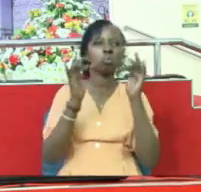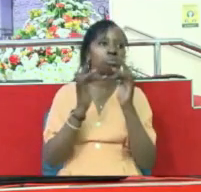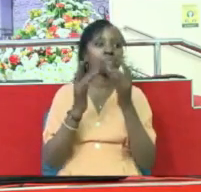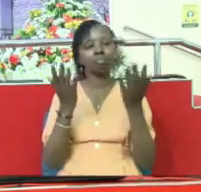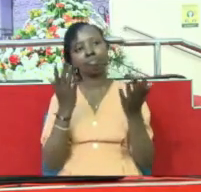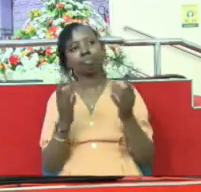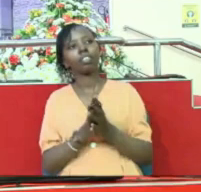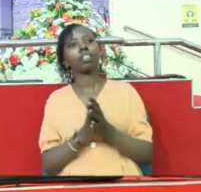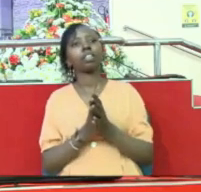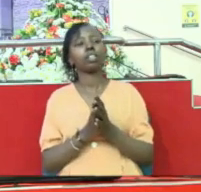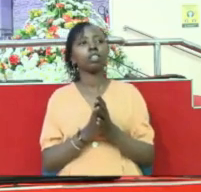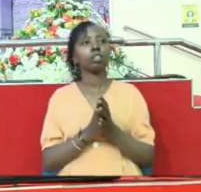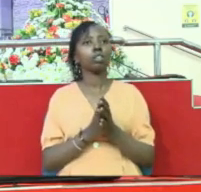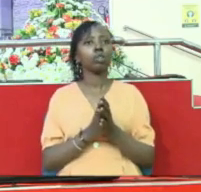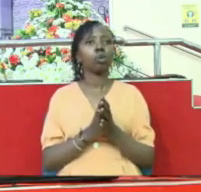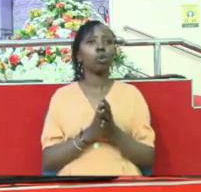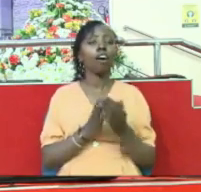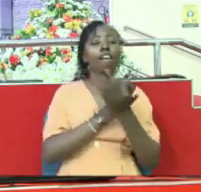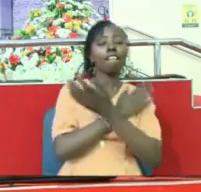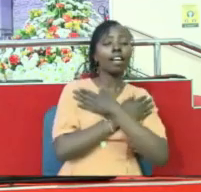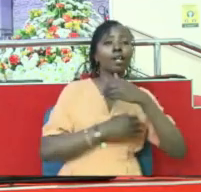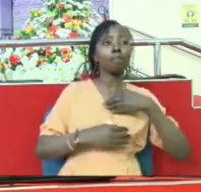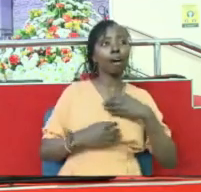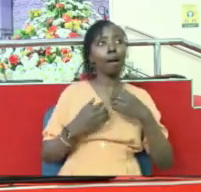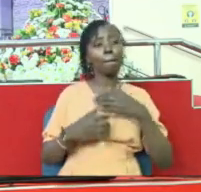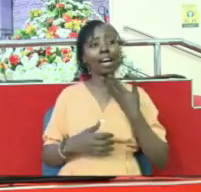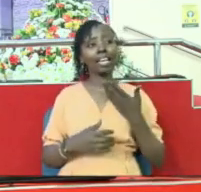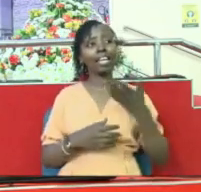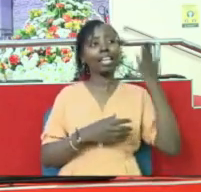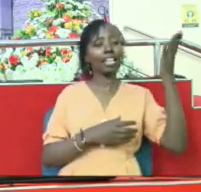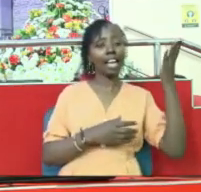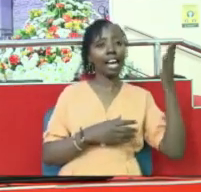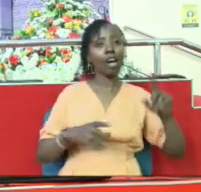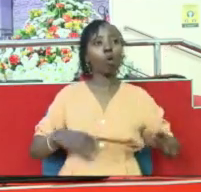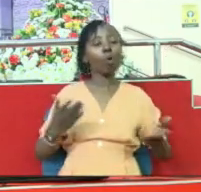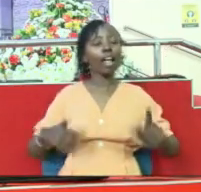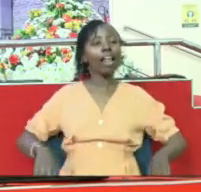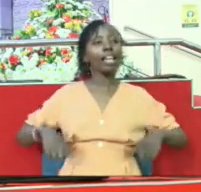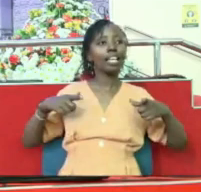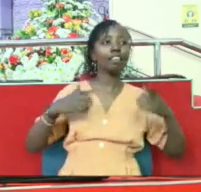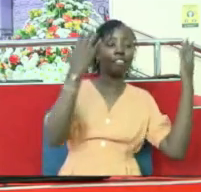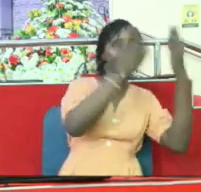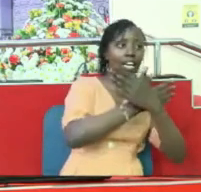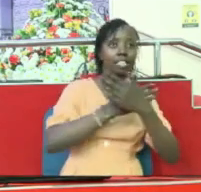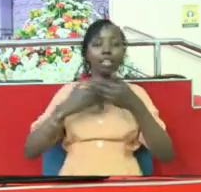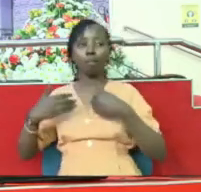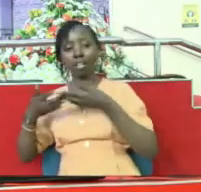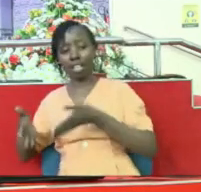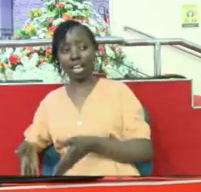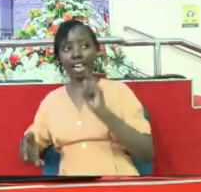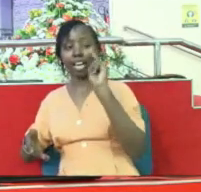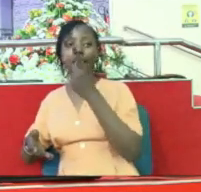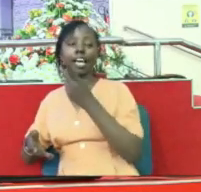Kwake kukiwa mchana, kwetu kukiwa usiku jioni. Nilikuwa nakunywa kachai ka jioni. It was night and here it was around evening